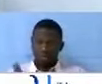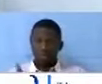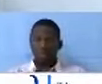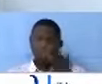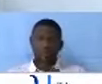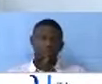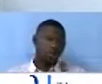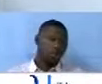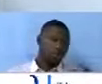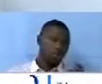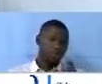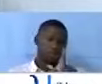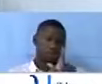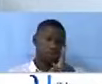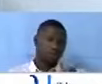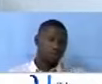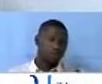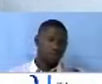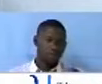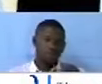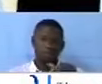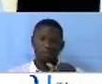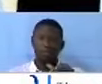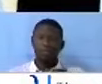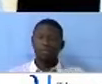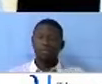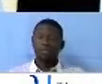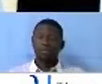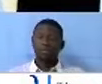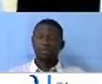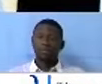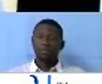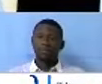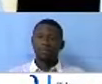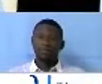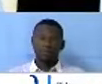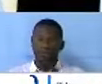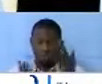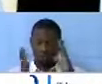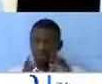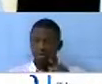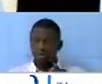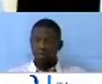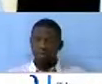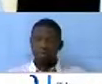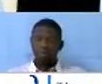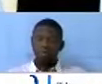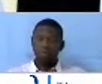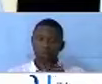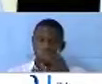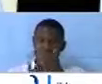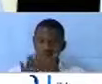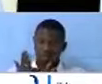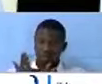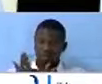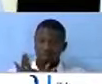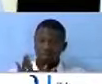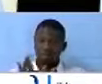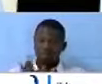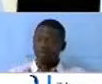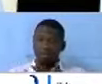from Holcomb. They're from Holcomb. So you wouldn't have any problem with the list put together? If you don't have any